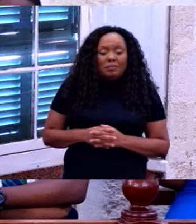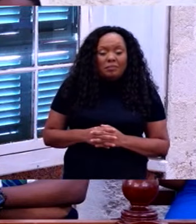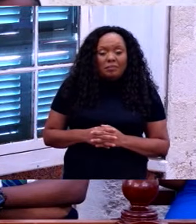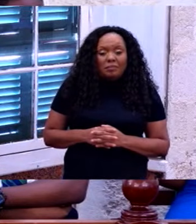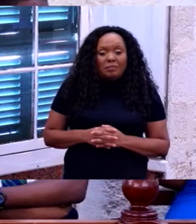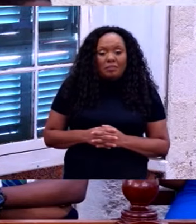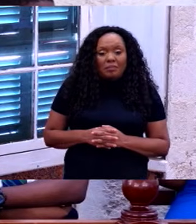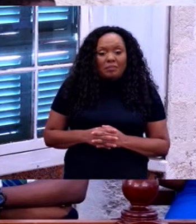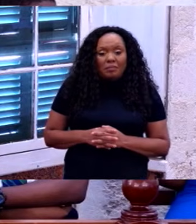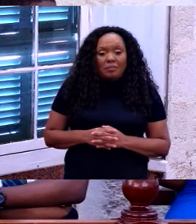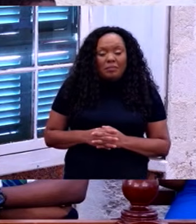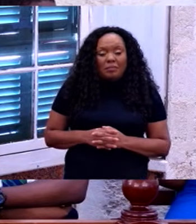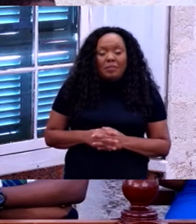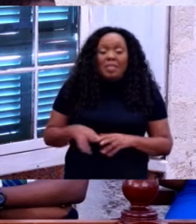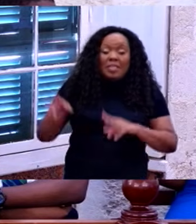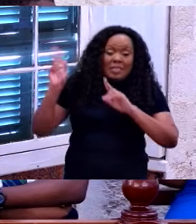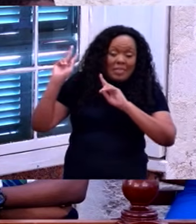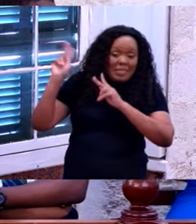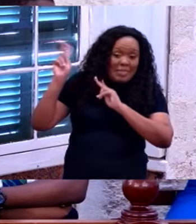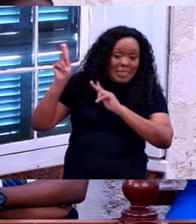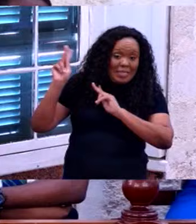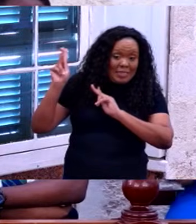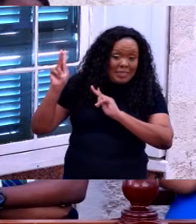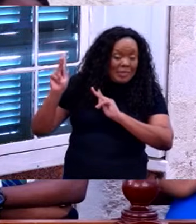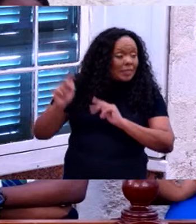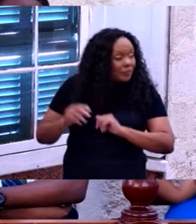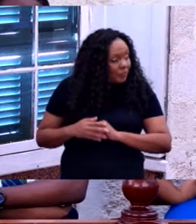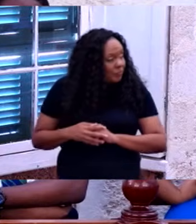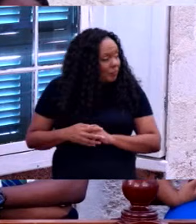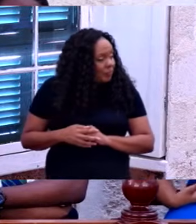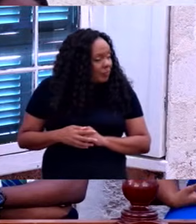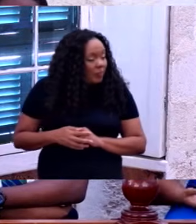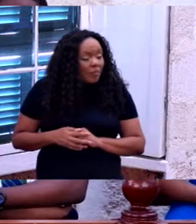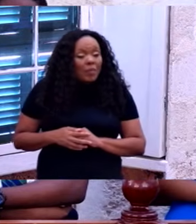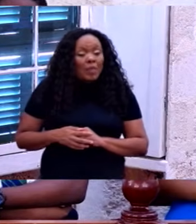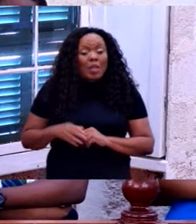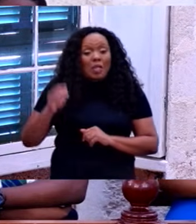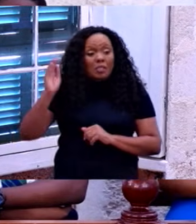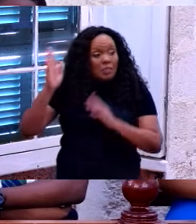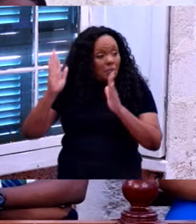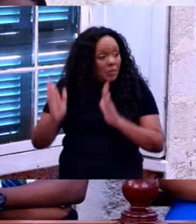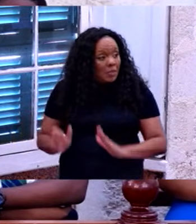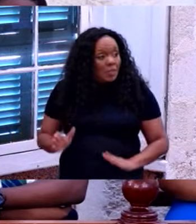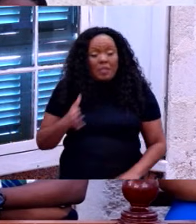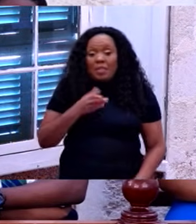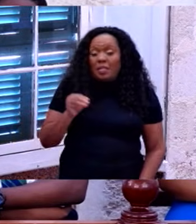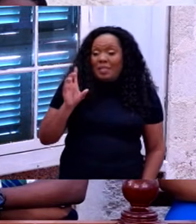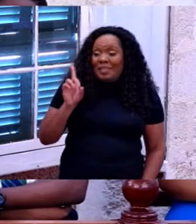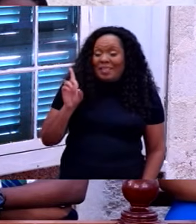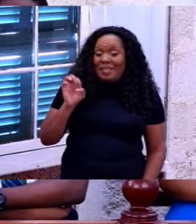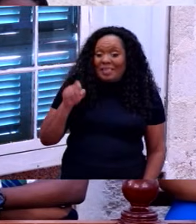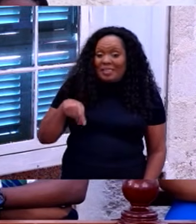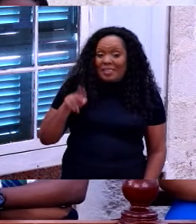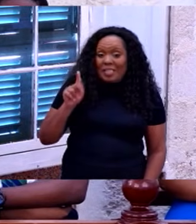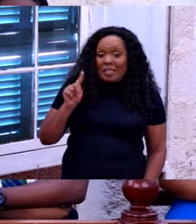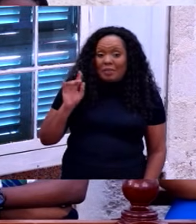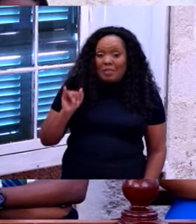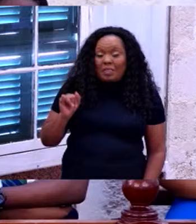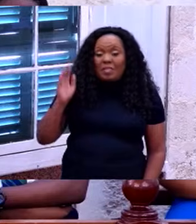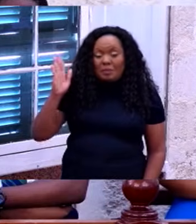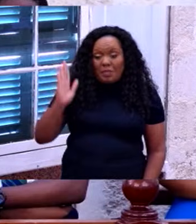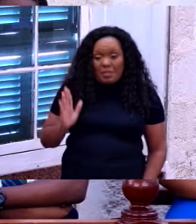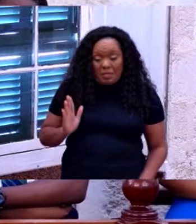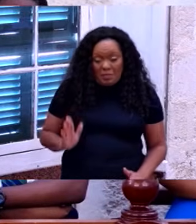In St. Kitts, it provides for the Speaker and the Deputy Speaker that when the National Assembly first meets after any general